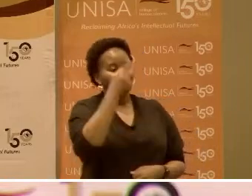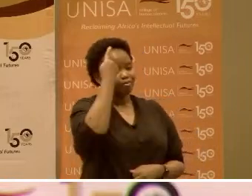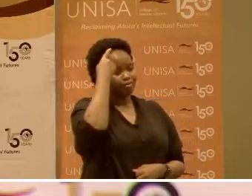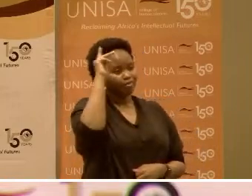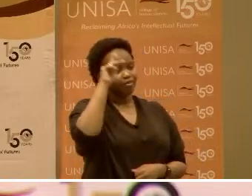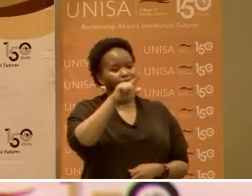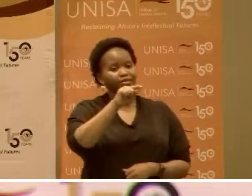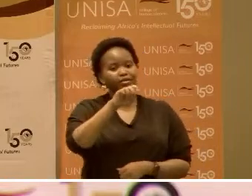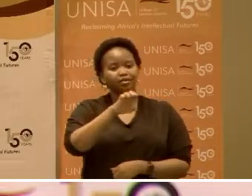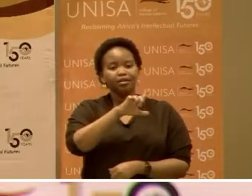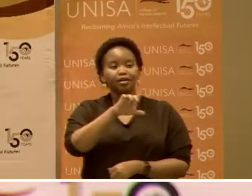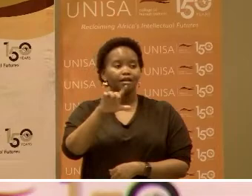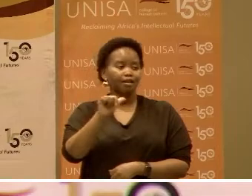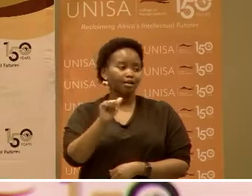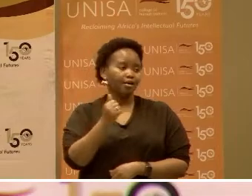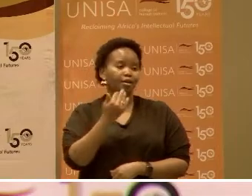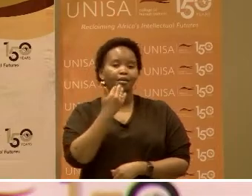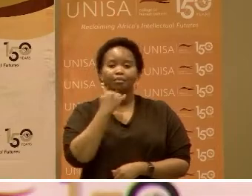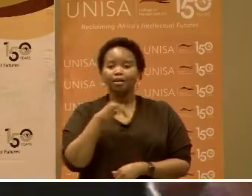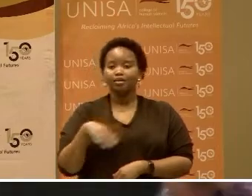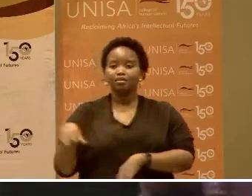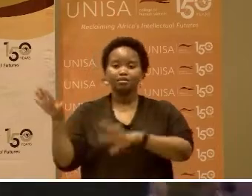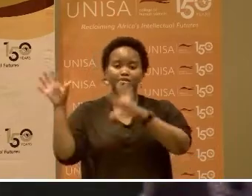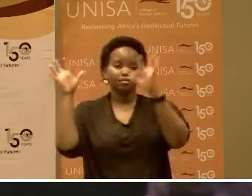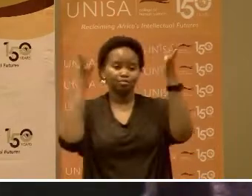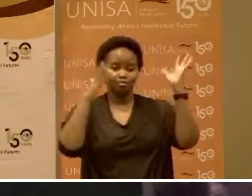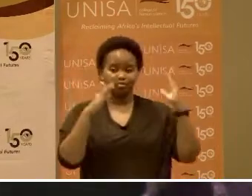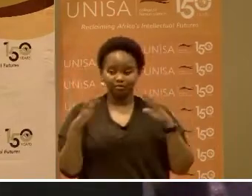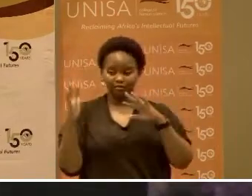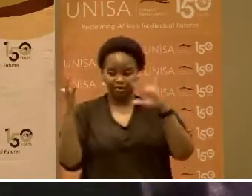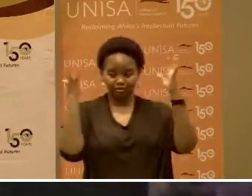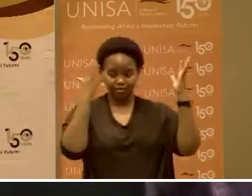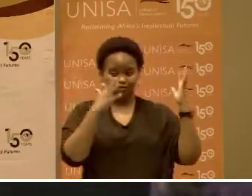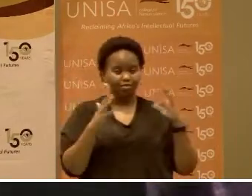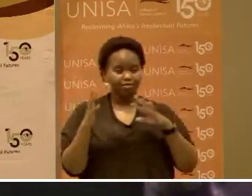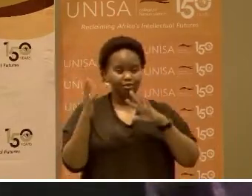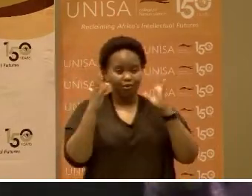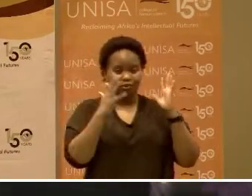us give Prof. Taylor another round of applause.